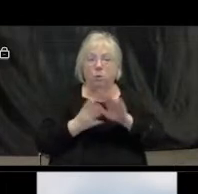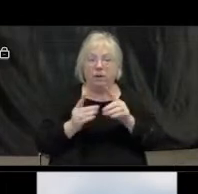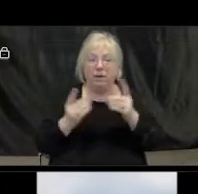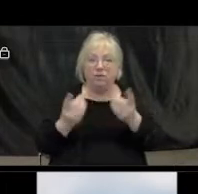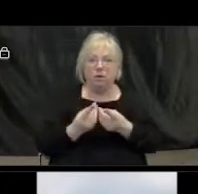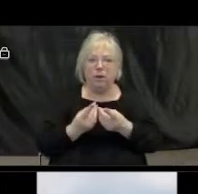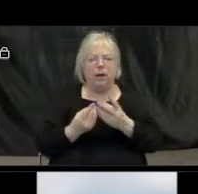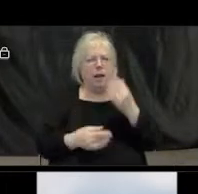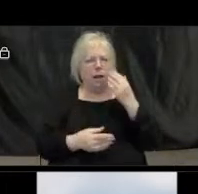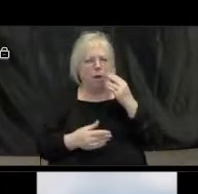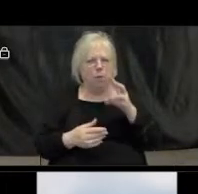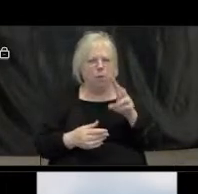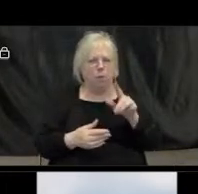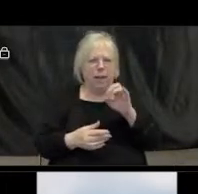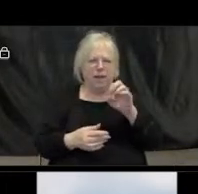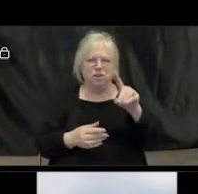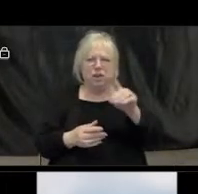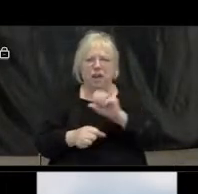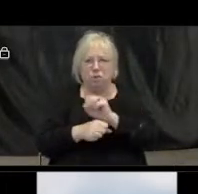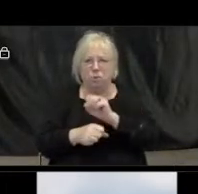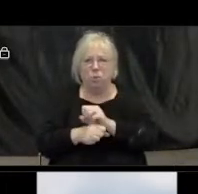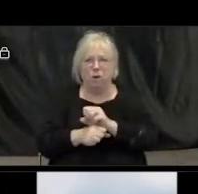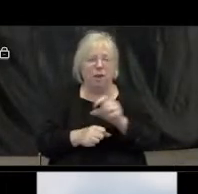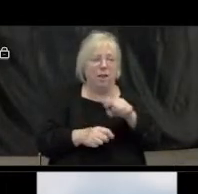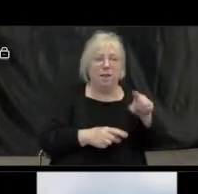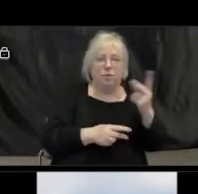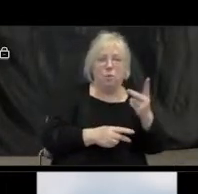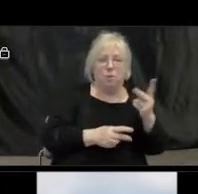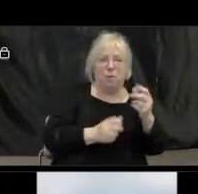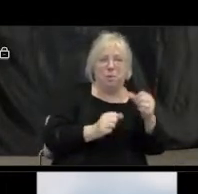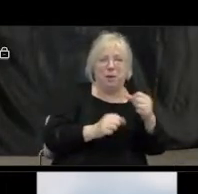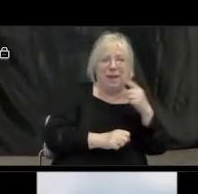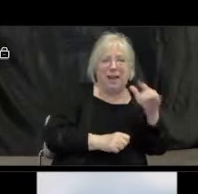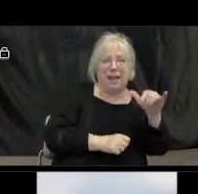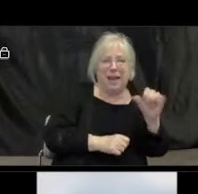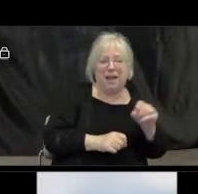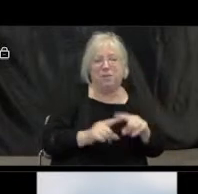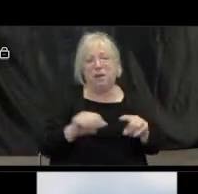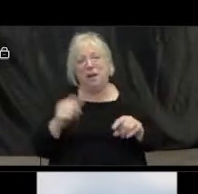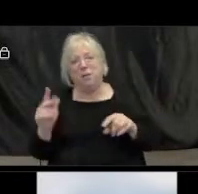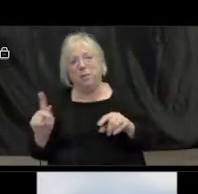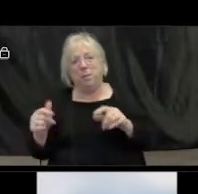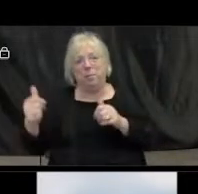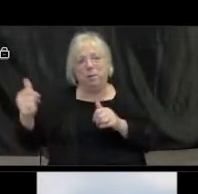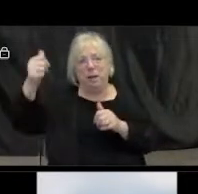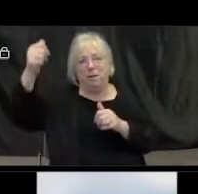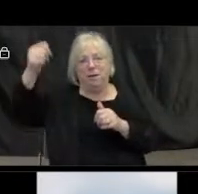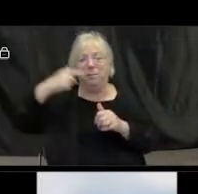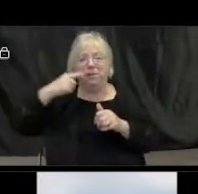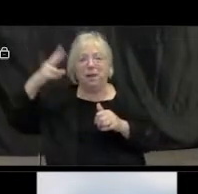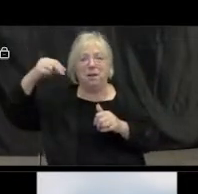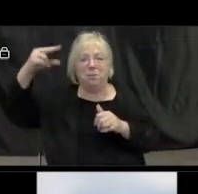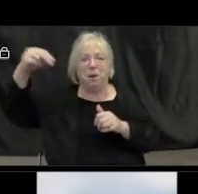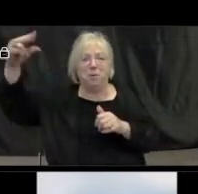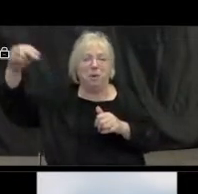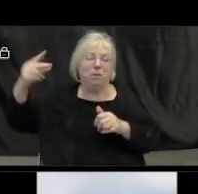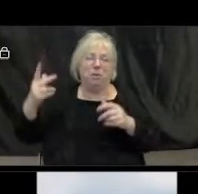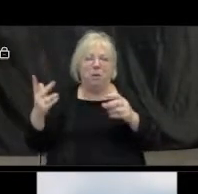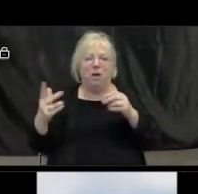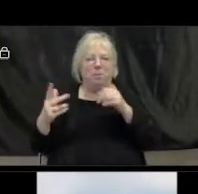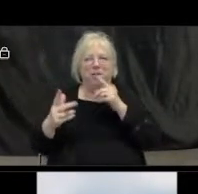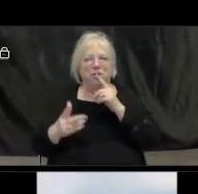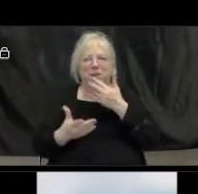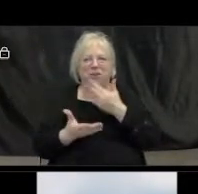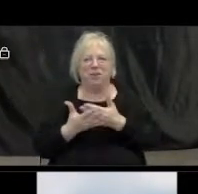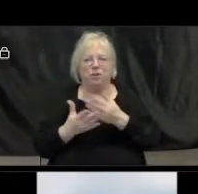education works, I mean, they could say okay, and somebody else could say no way. So I don't know if it makes sense to even take that into consideration. Right. It would